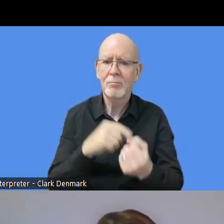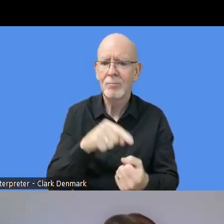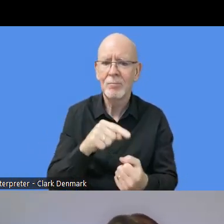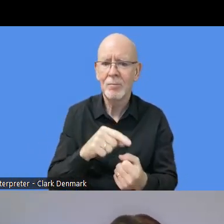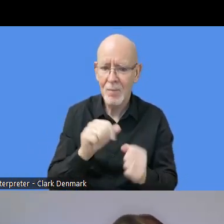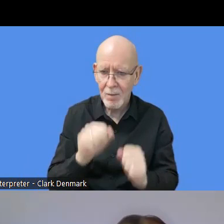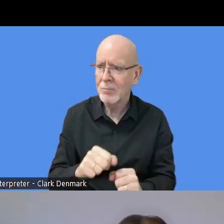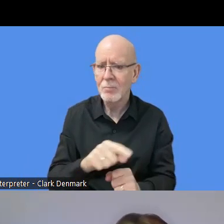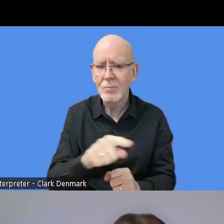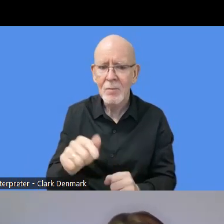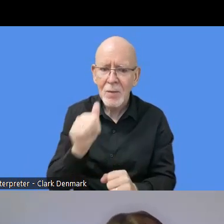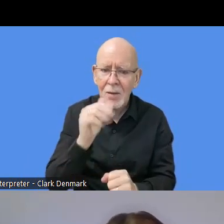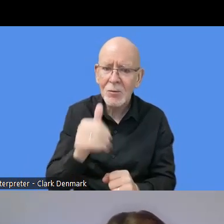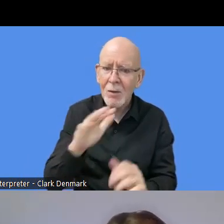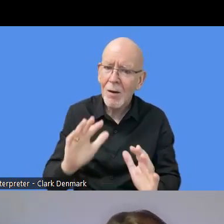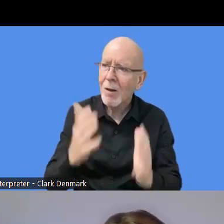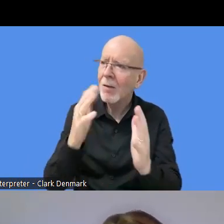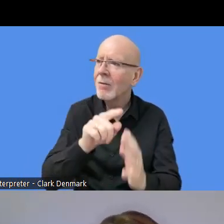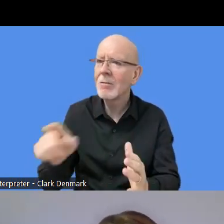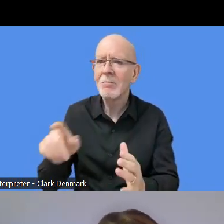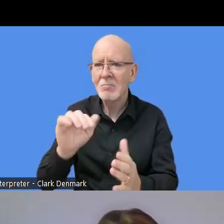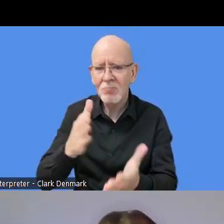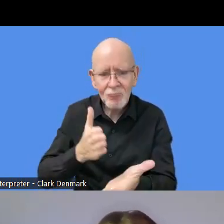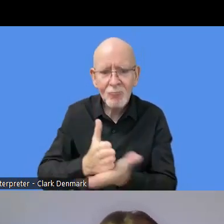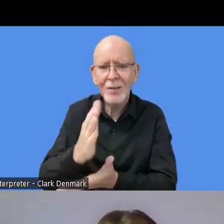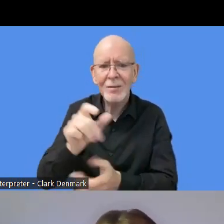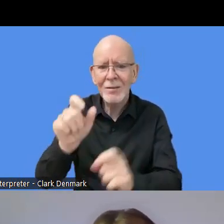who work together with us on our mission. It's a